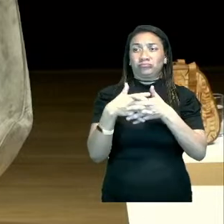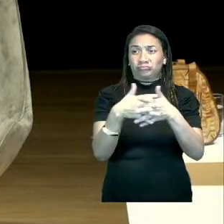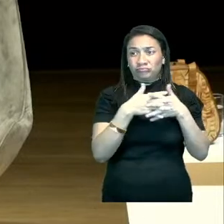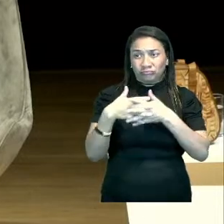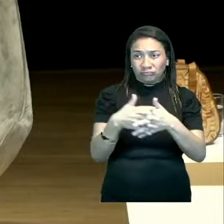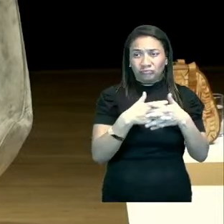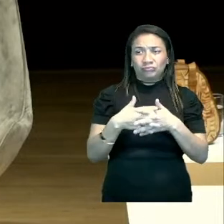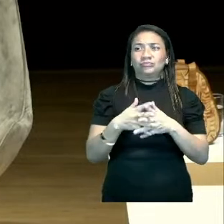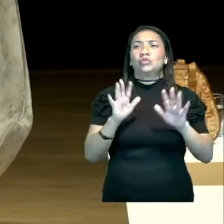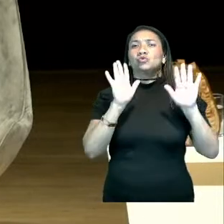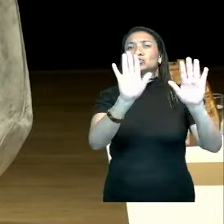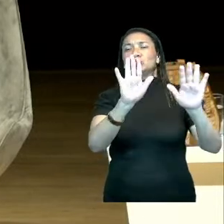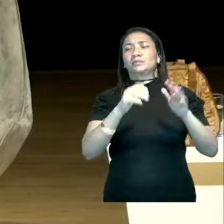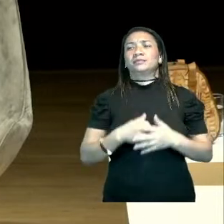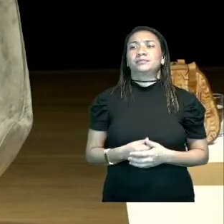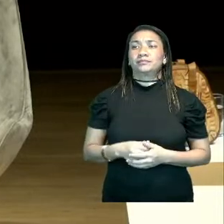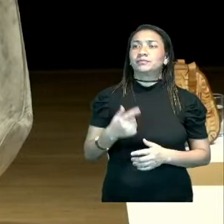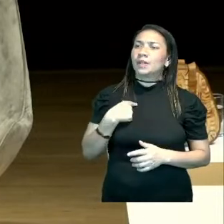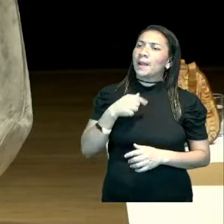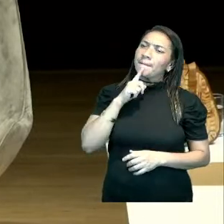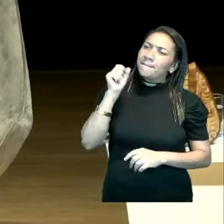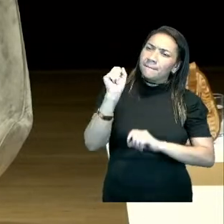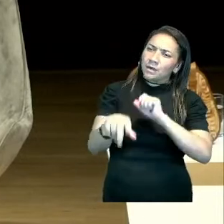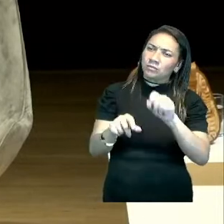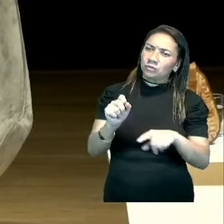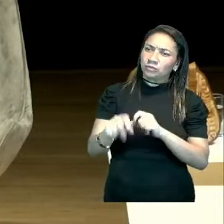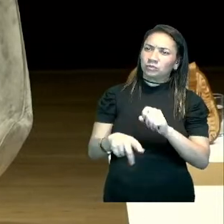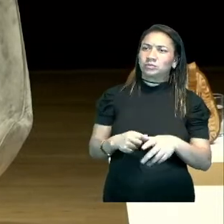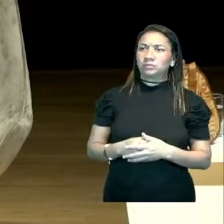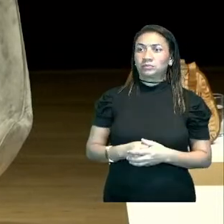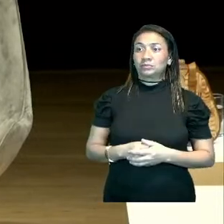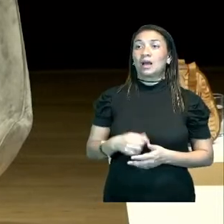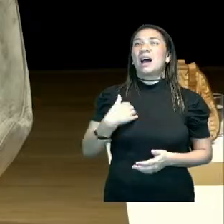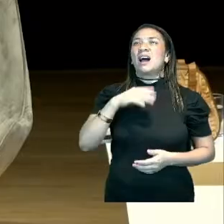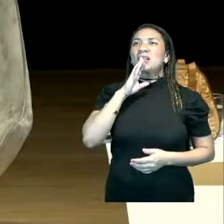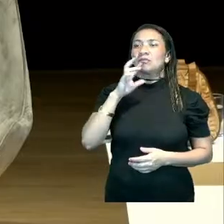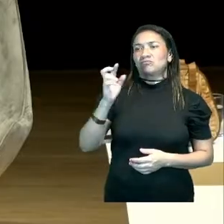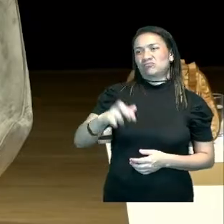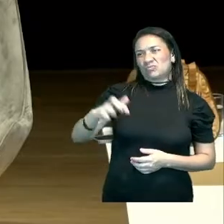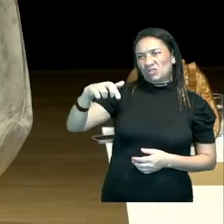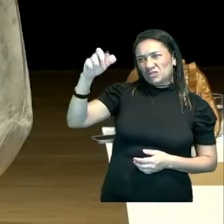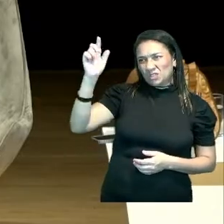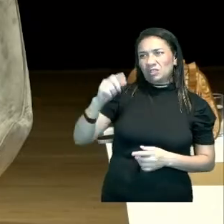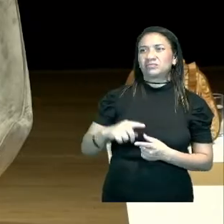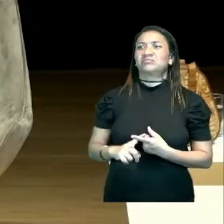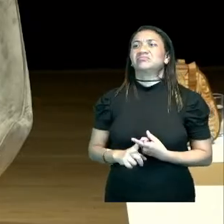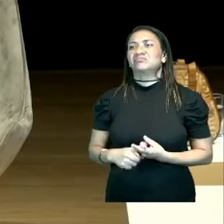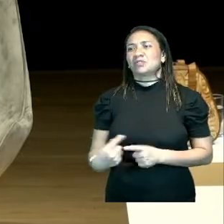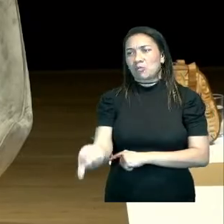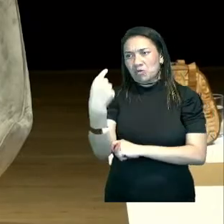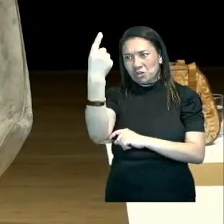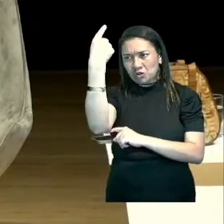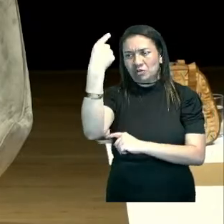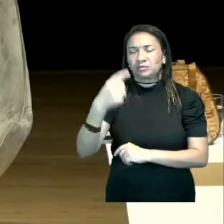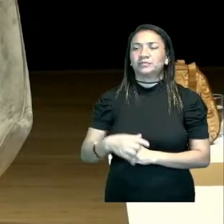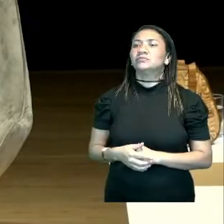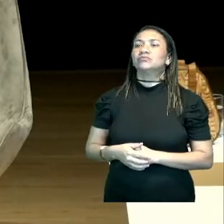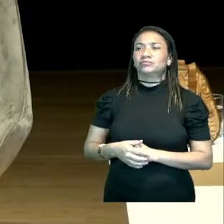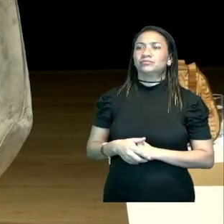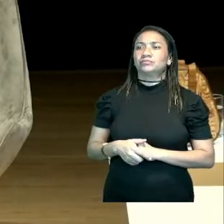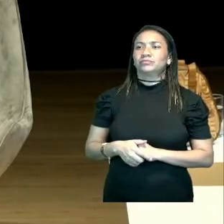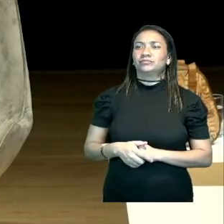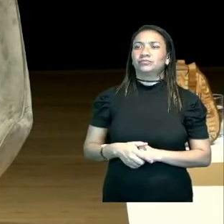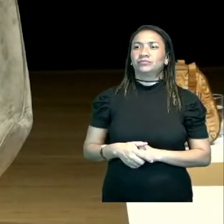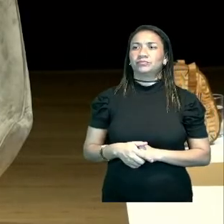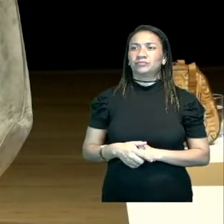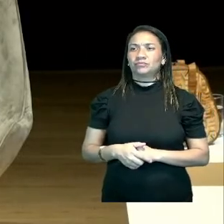political scientist, or we ask the sociologist, or maybe we ask the historian. But